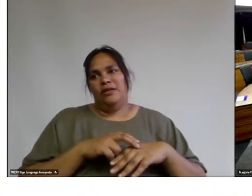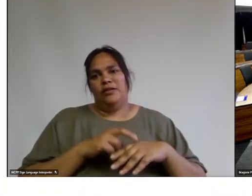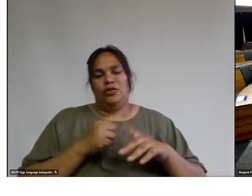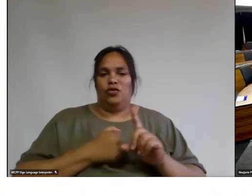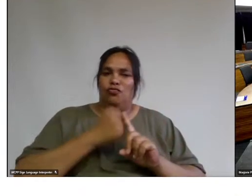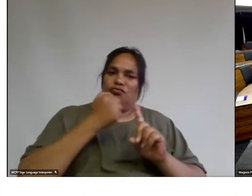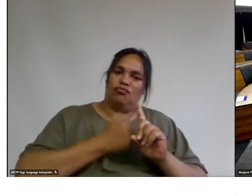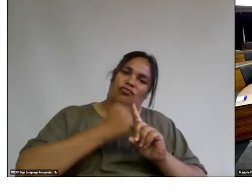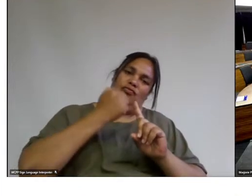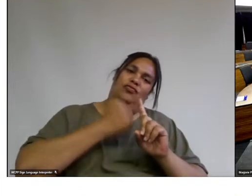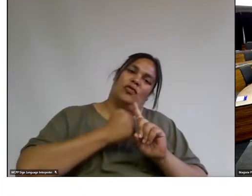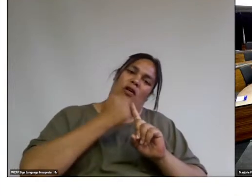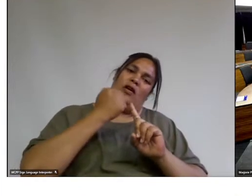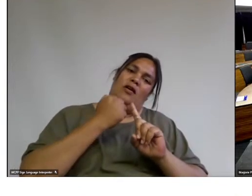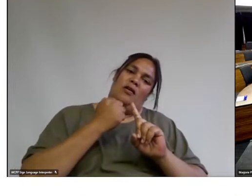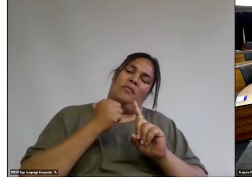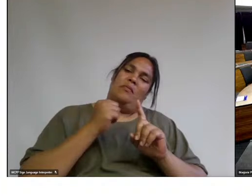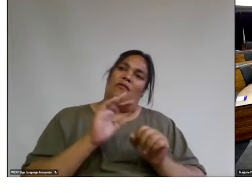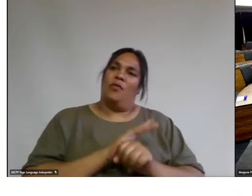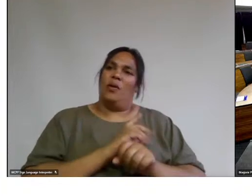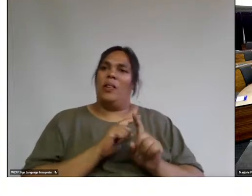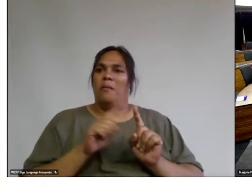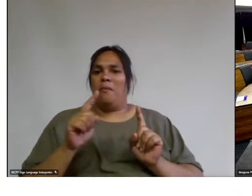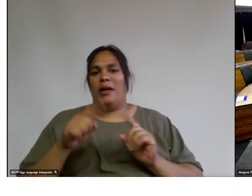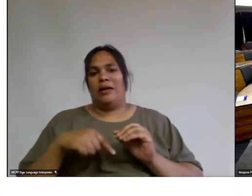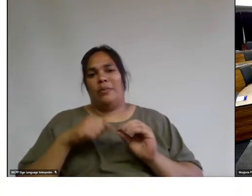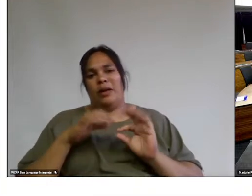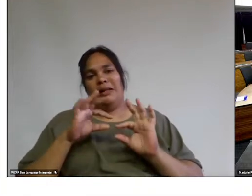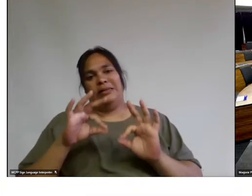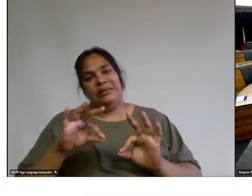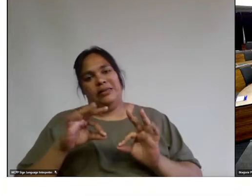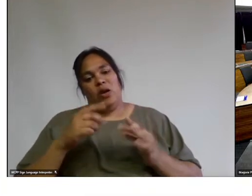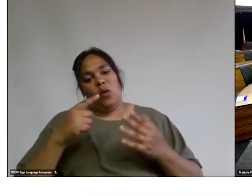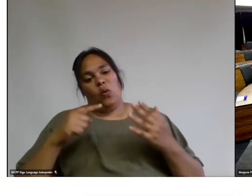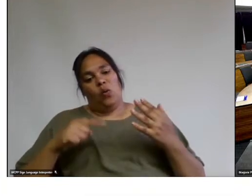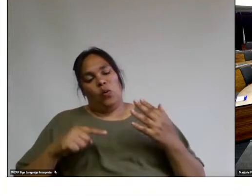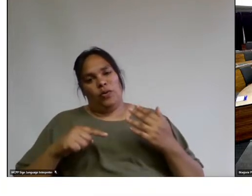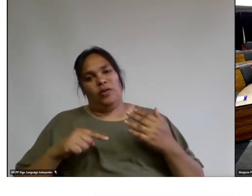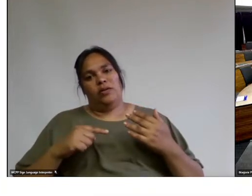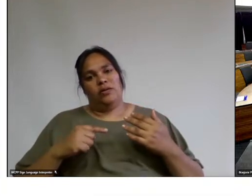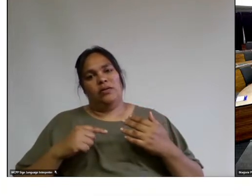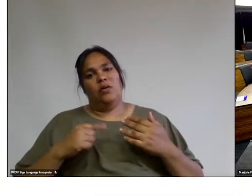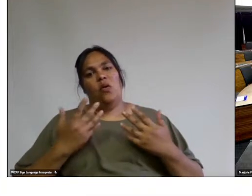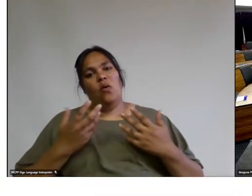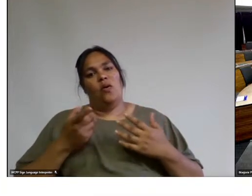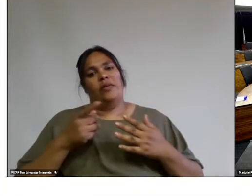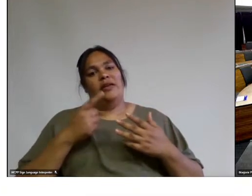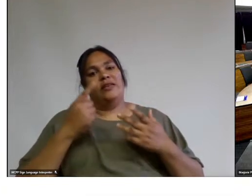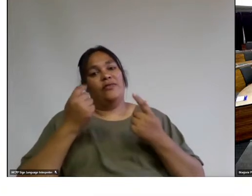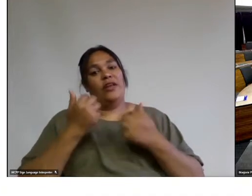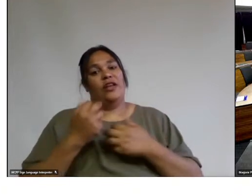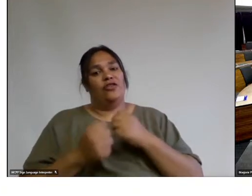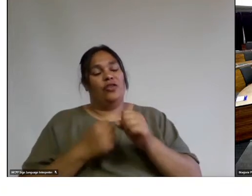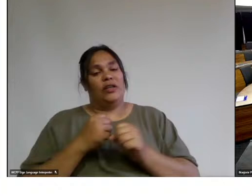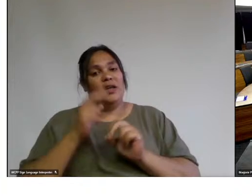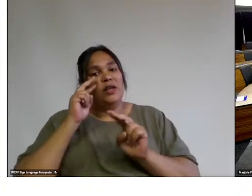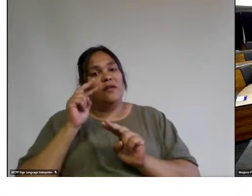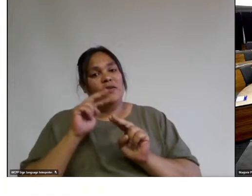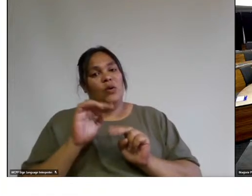strive for, but in terms of this particular audit or this particular financial year under